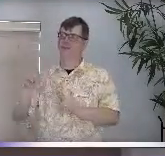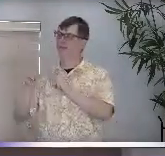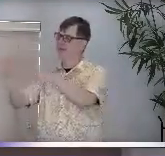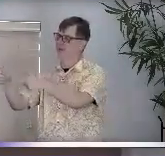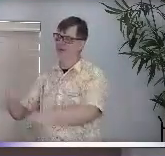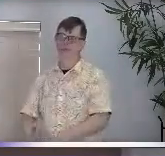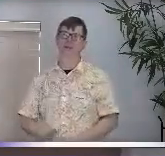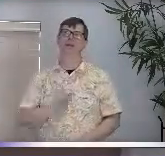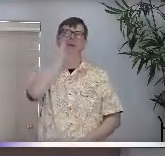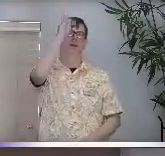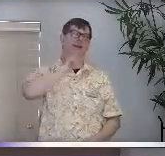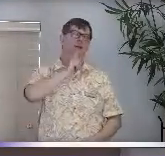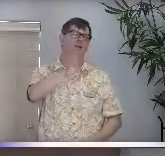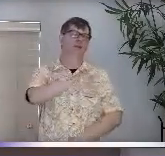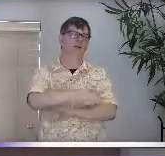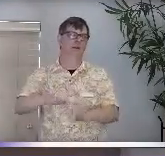not that way.